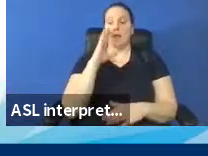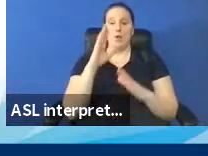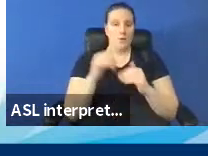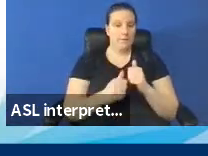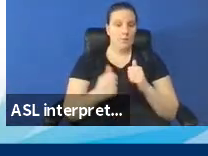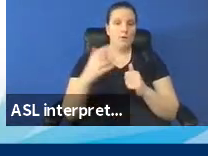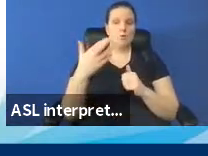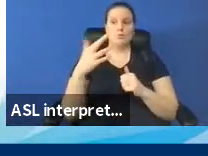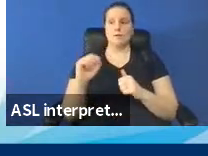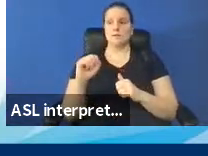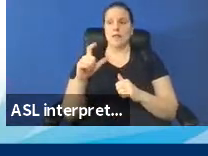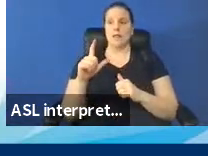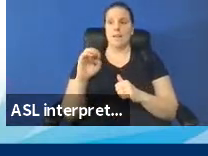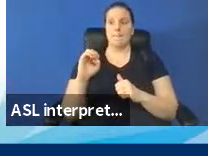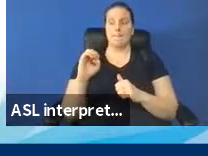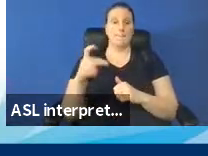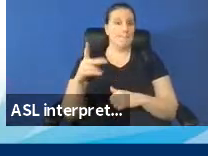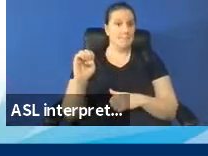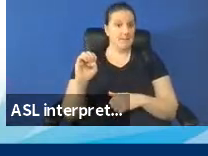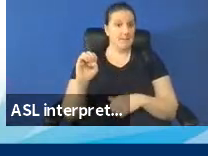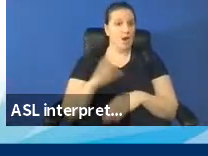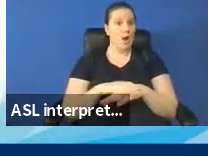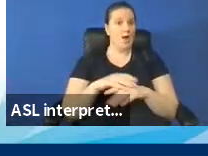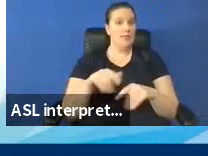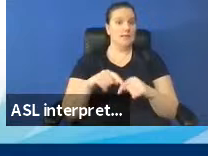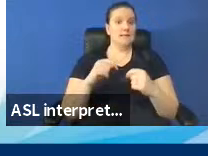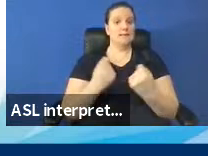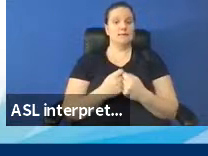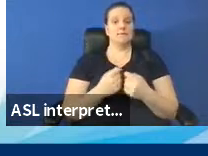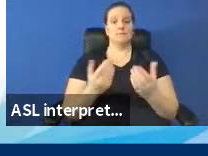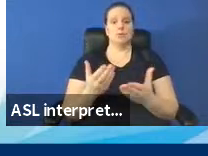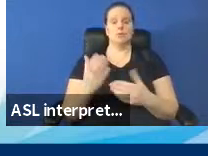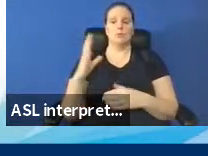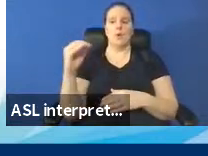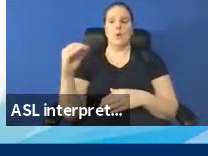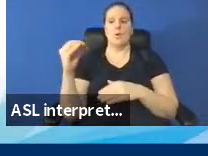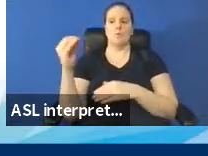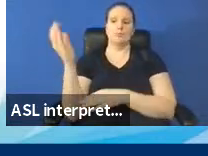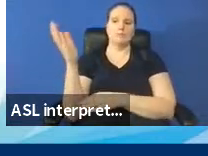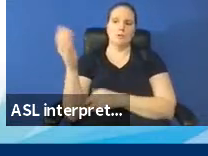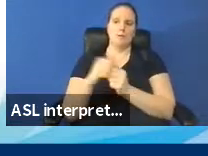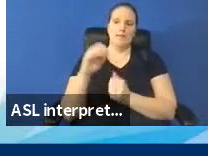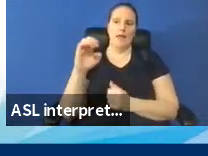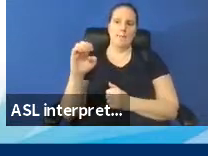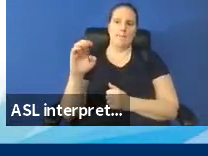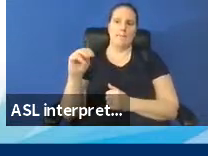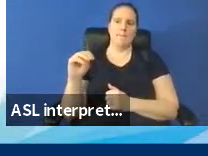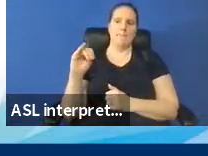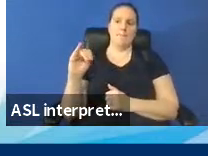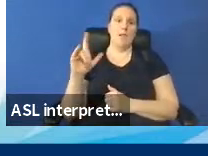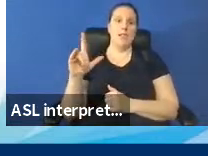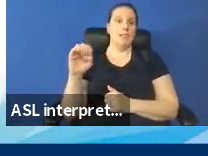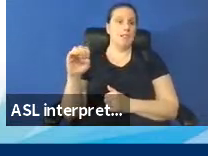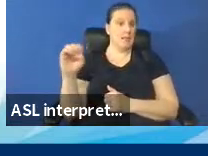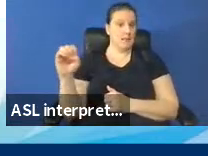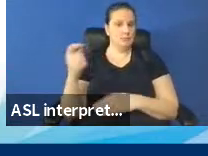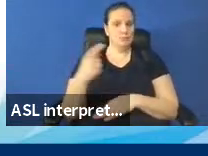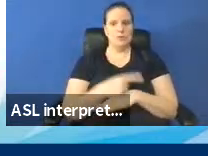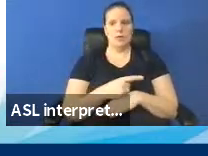going? Chris Lepe on the team here. I'm going to be co-presenting with Emily today,